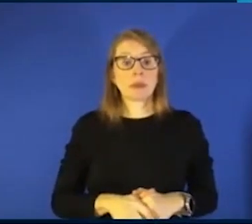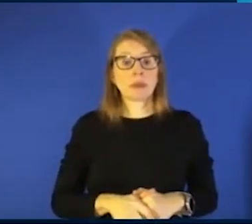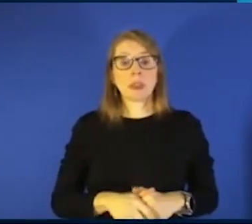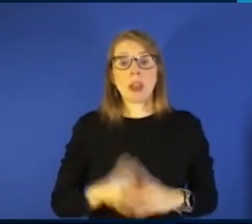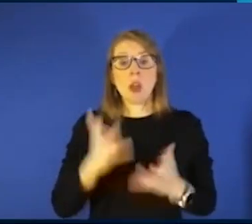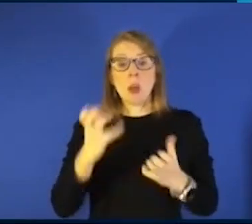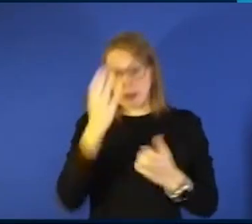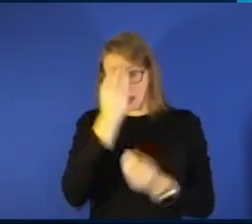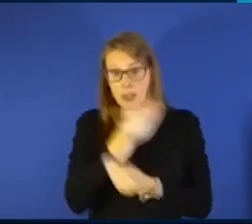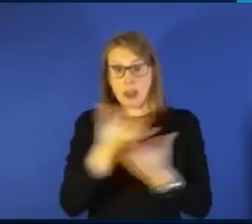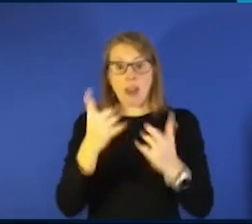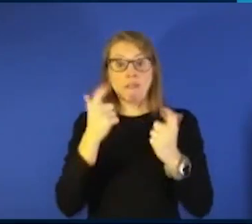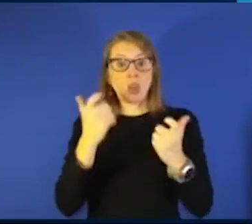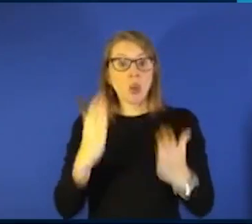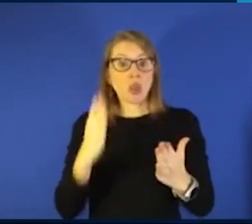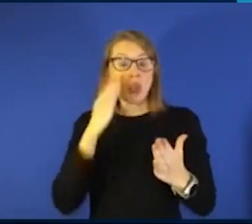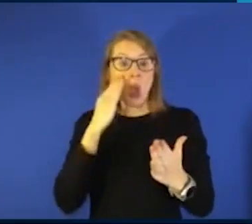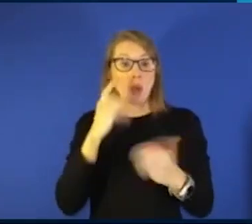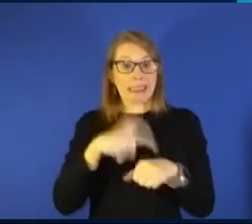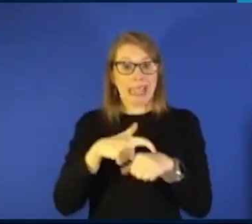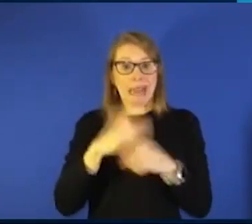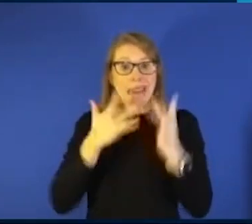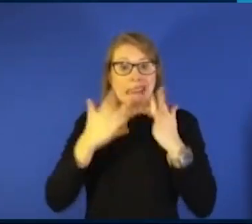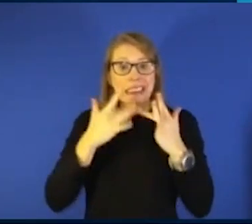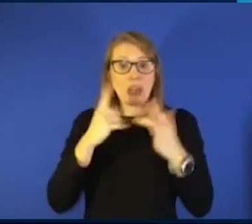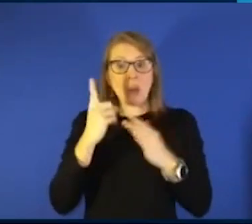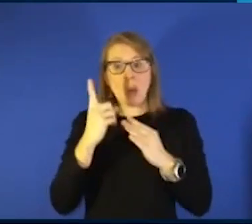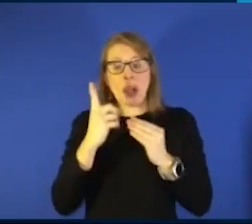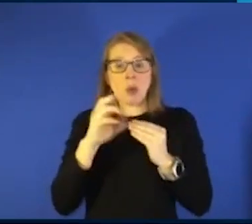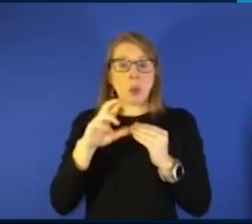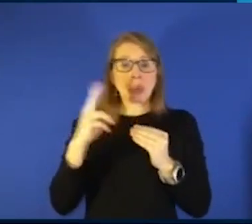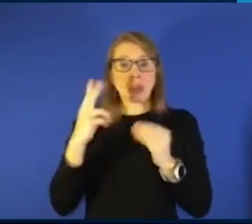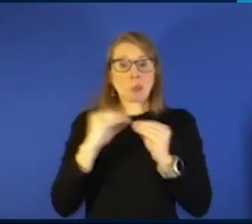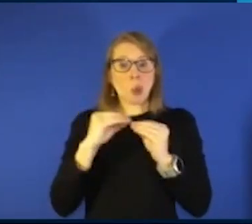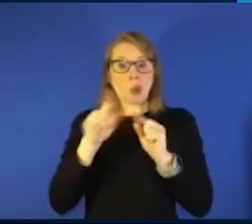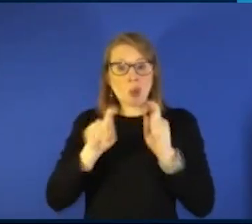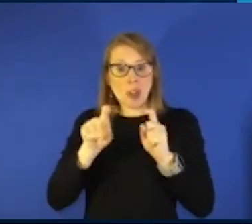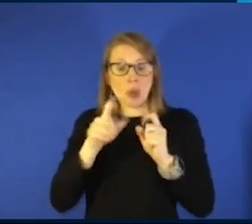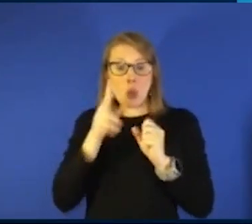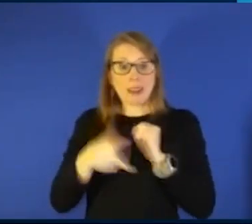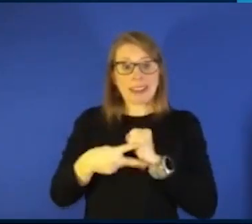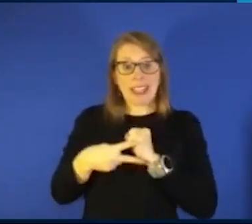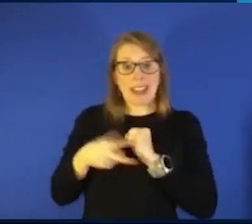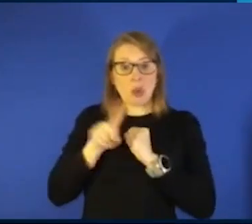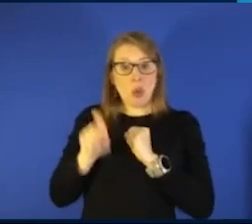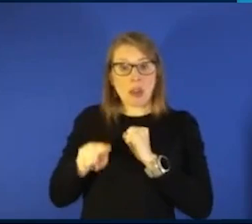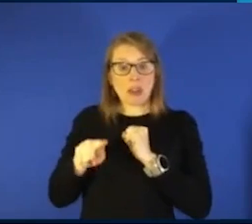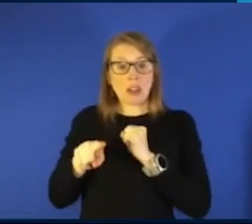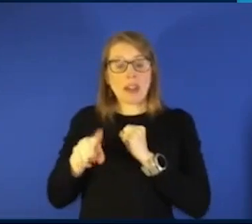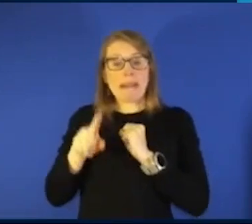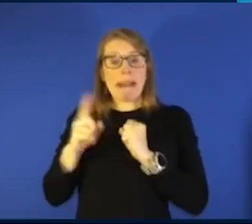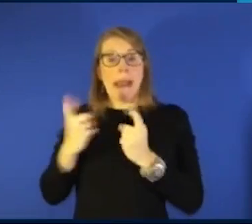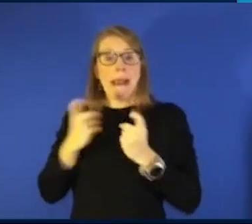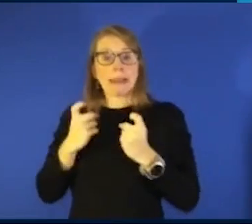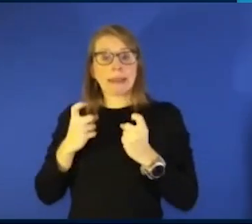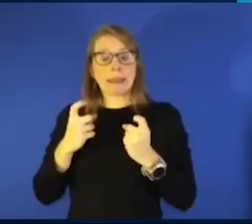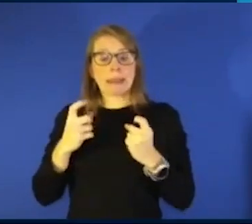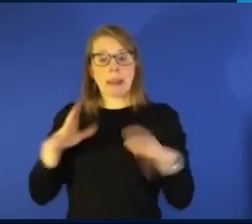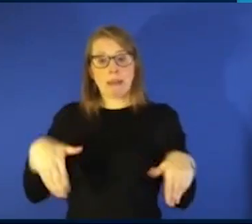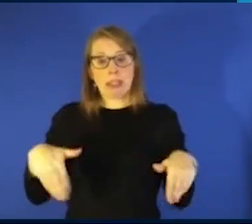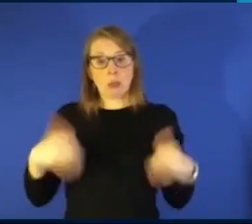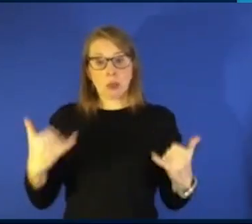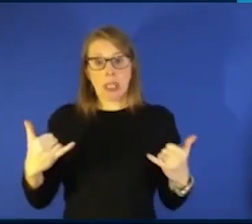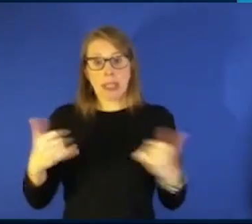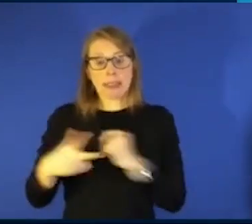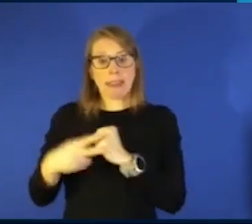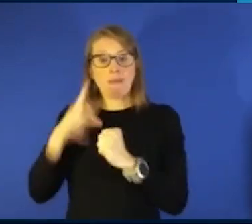We're almost out of time. We've got time for just one or two more, but we're going to save the questions that we haven't been able to ask today, and we will save them for